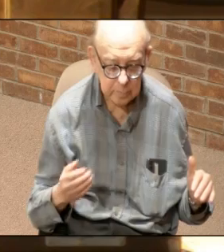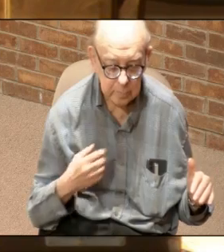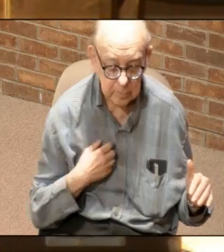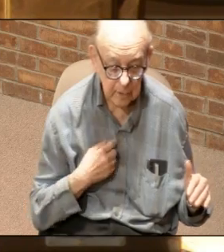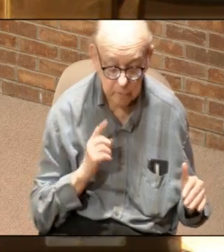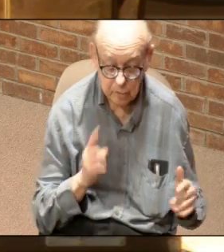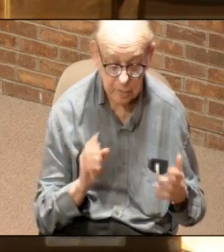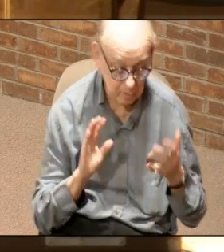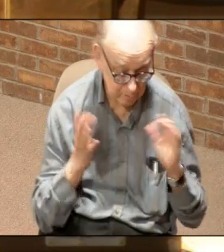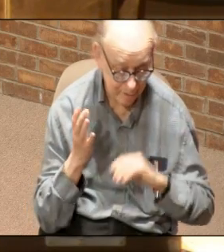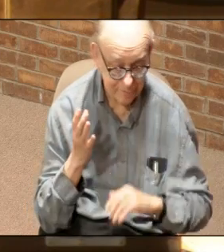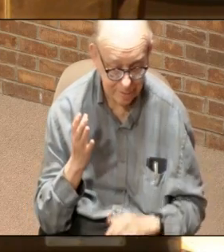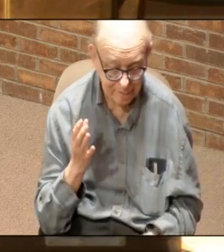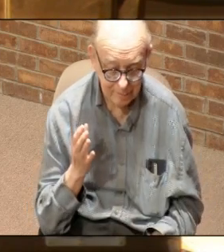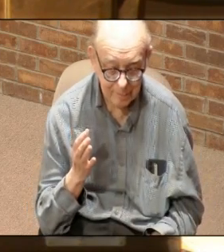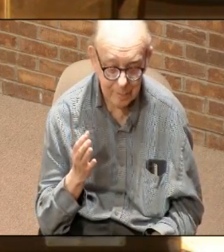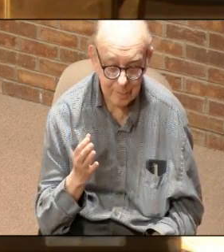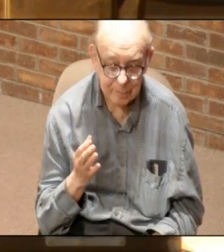freaking out.